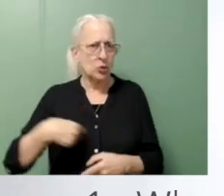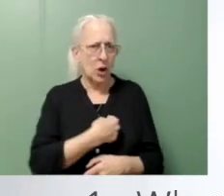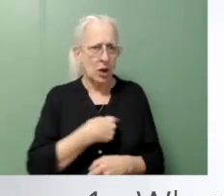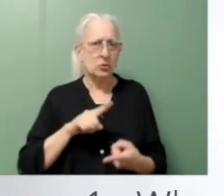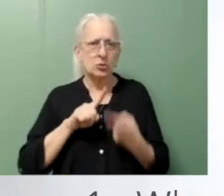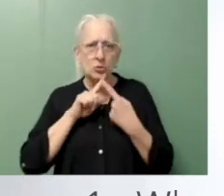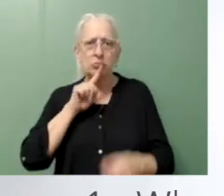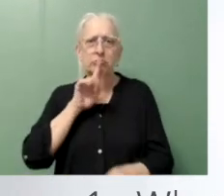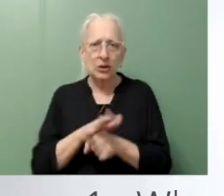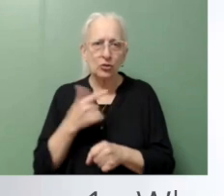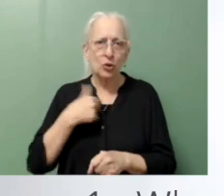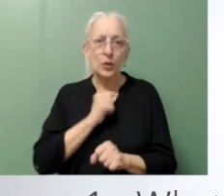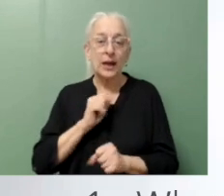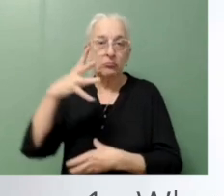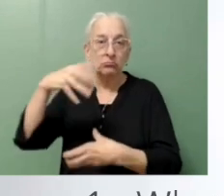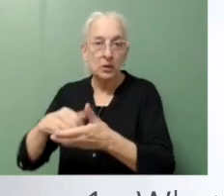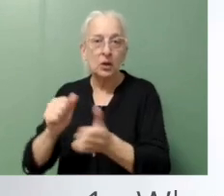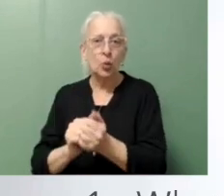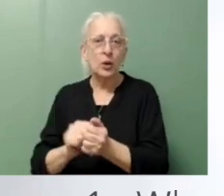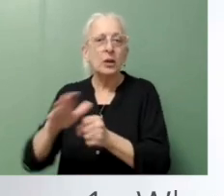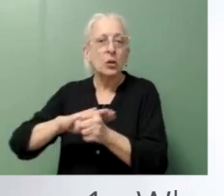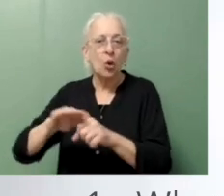any events and any sort of